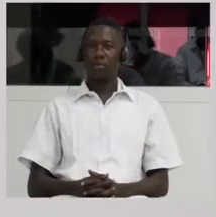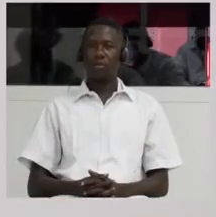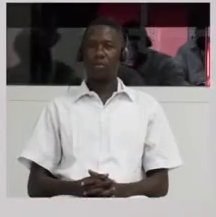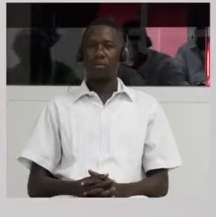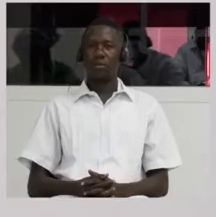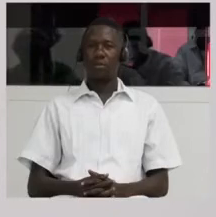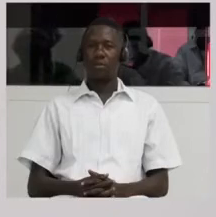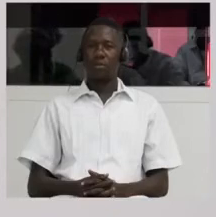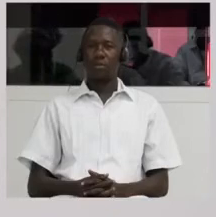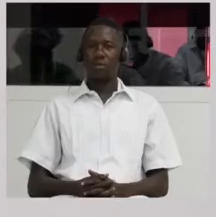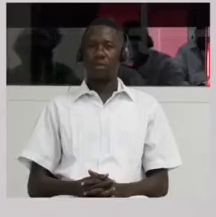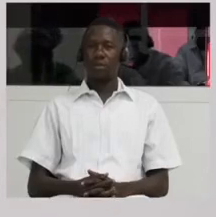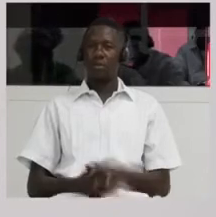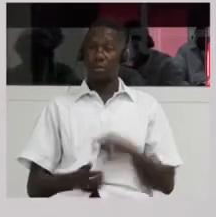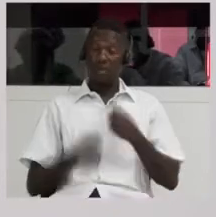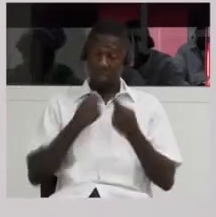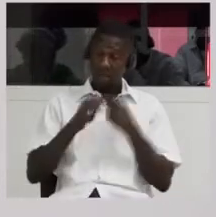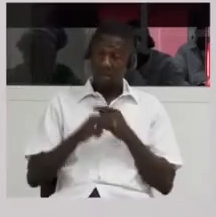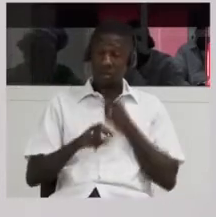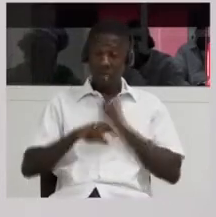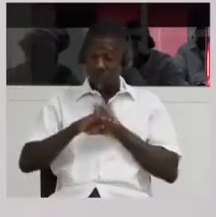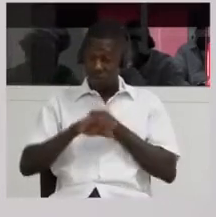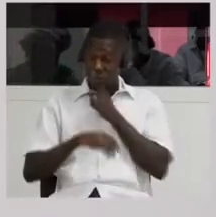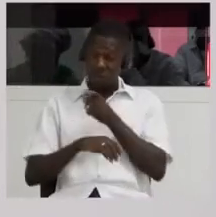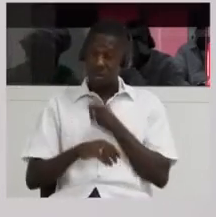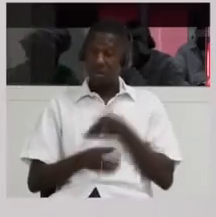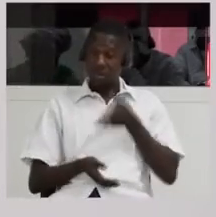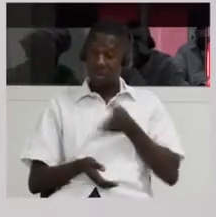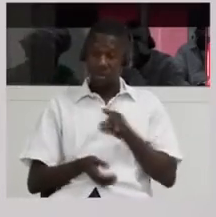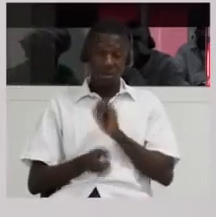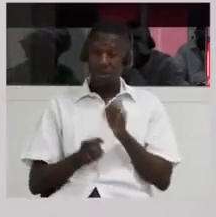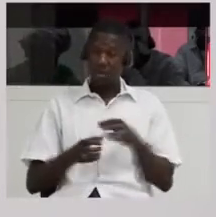I again warn you that this is not a circus.